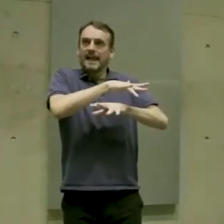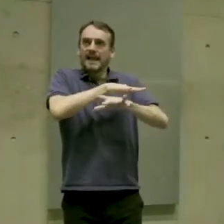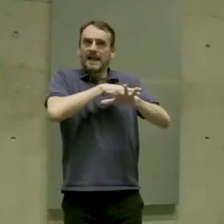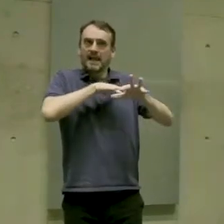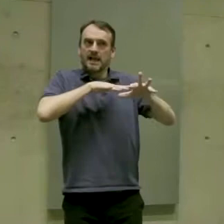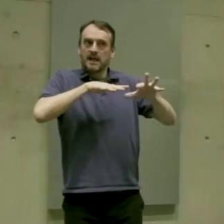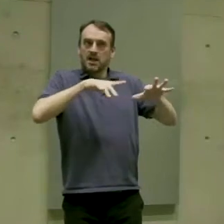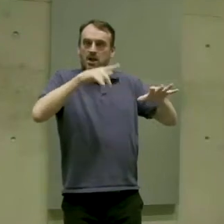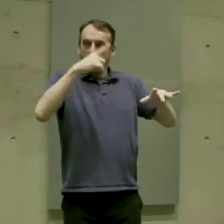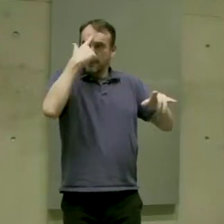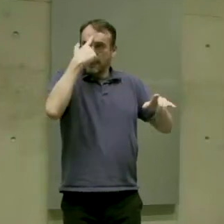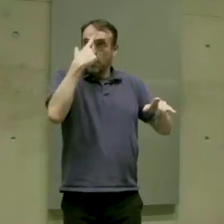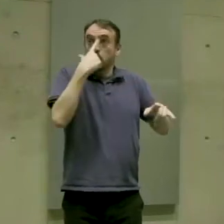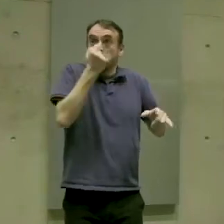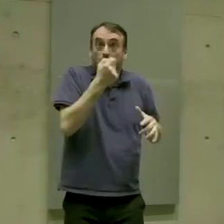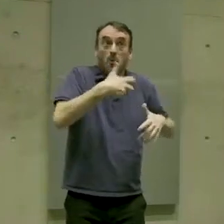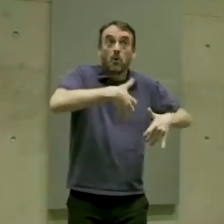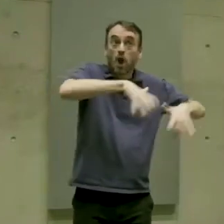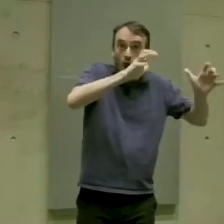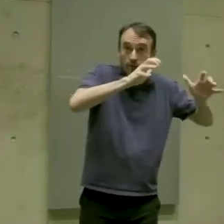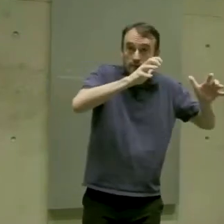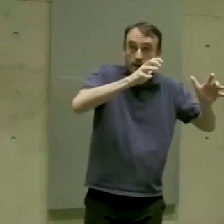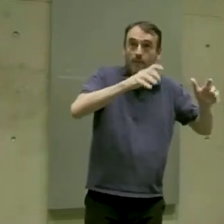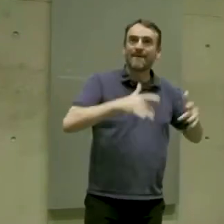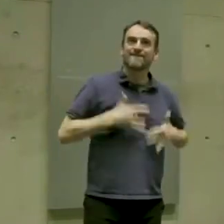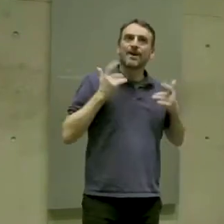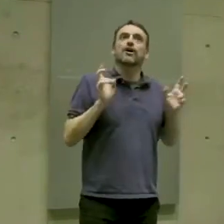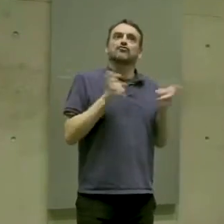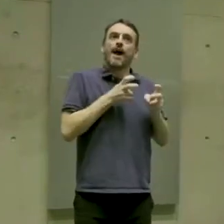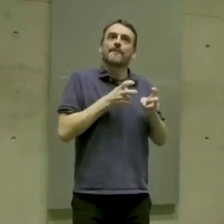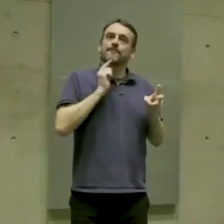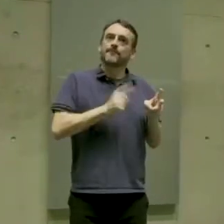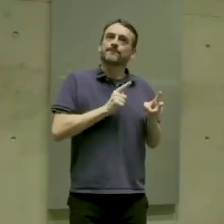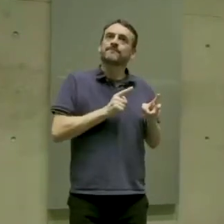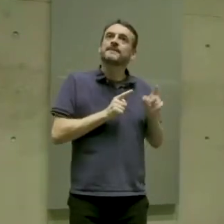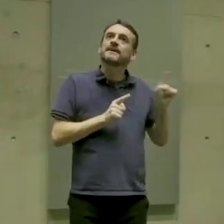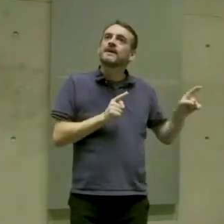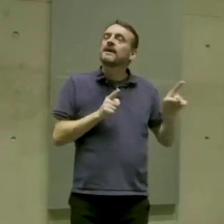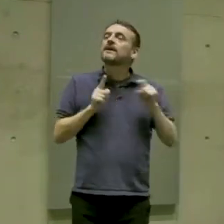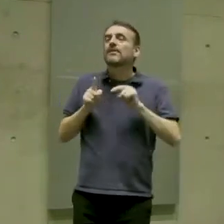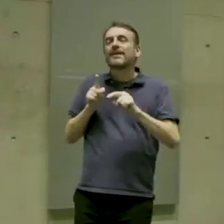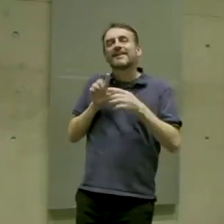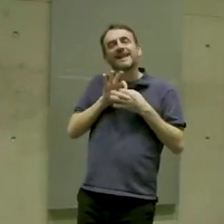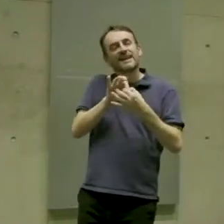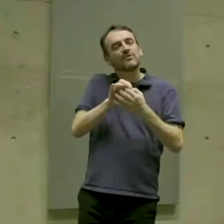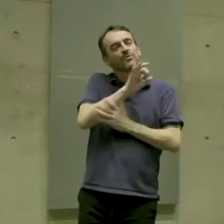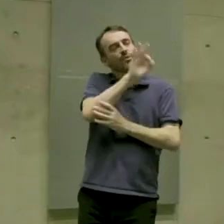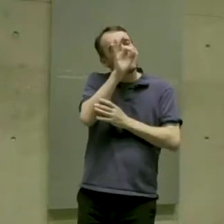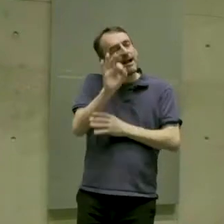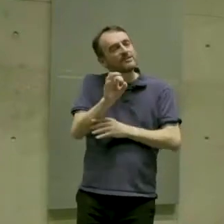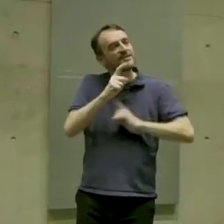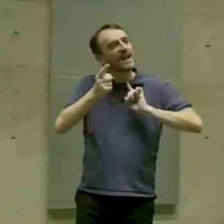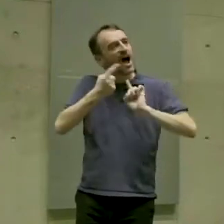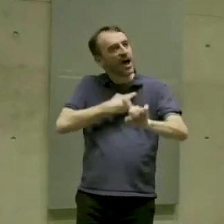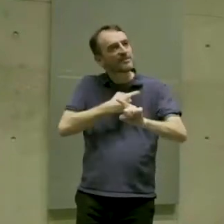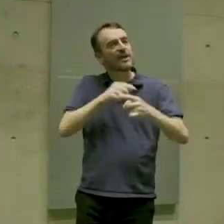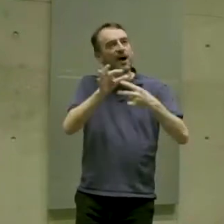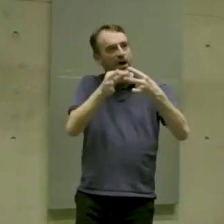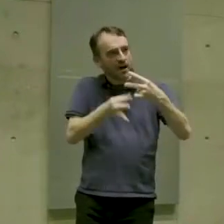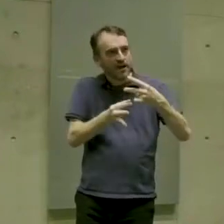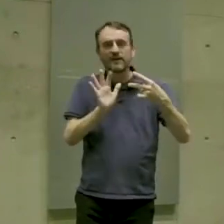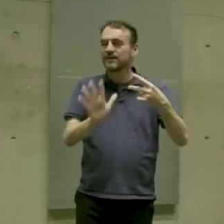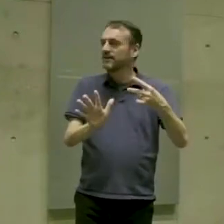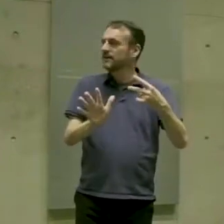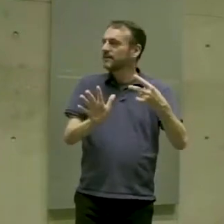ghost. So this reliance on the questions over the answers really, I mean, it put